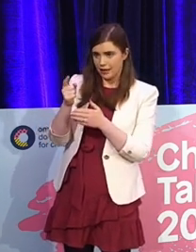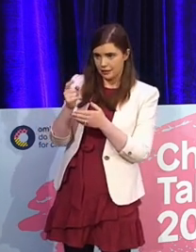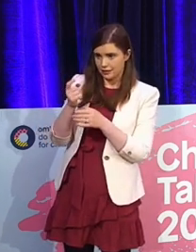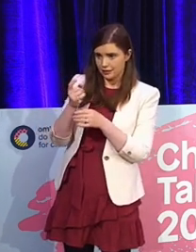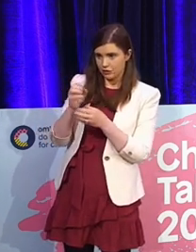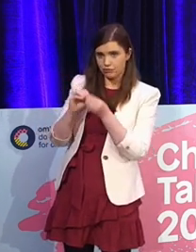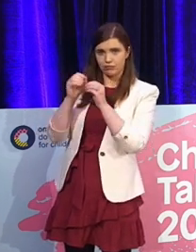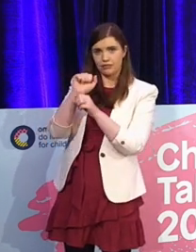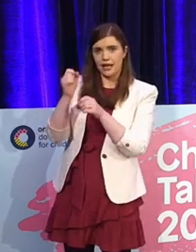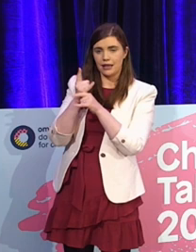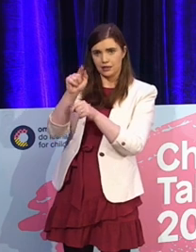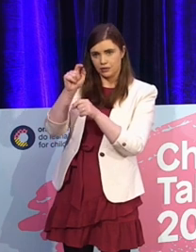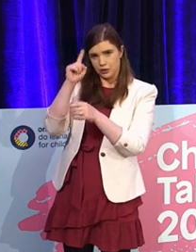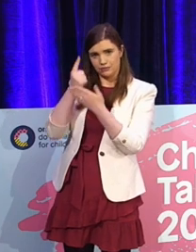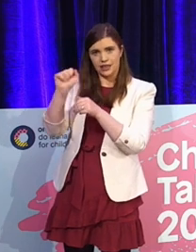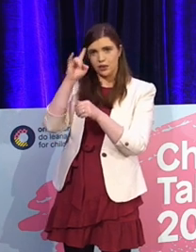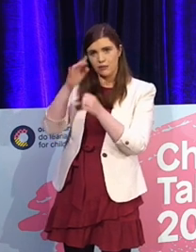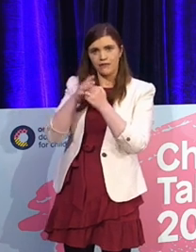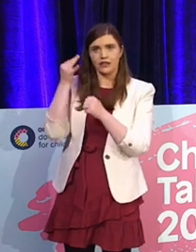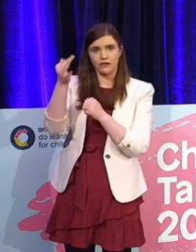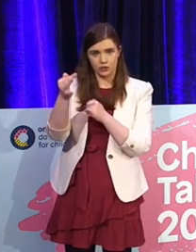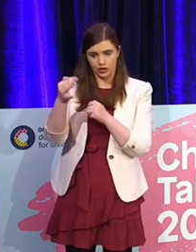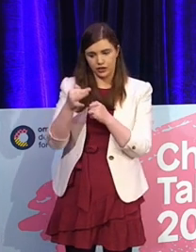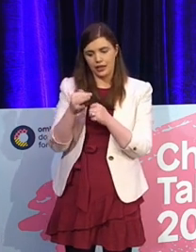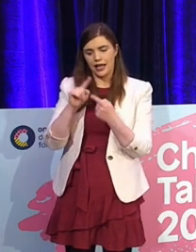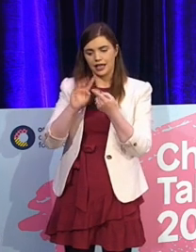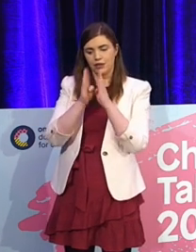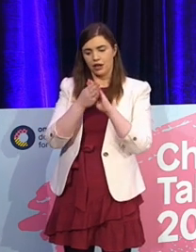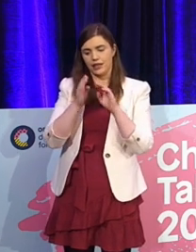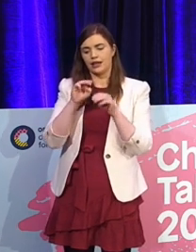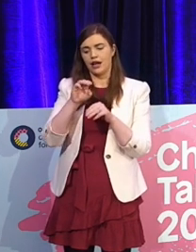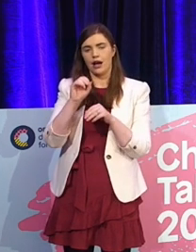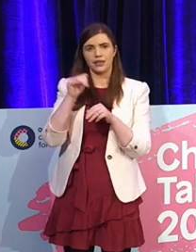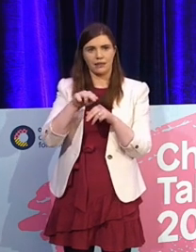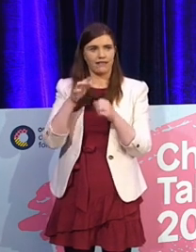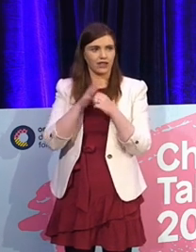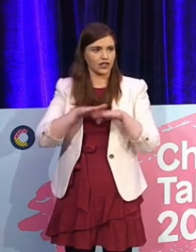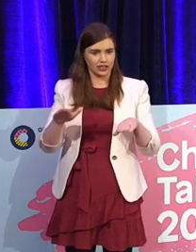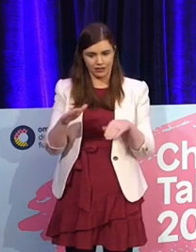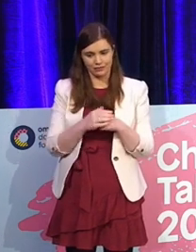for the future as Ombudsman for Children. Ladies and gentlemen, put your hands together for Dr. Niall Muldoon.